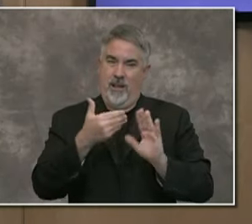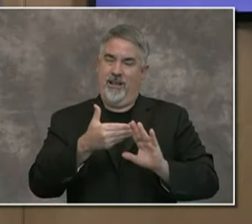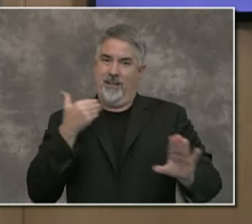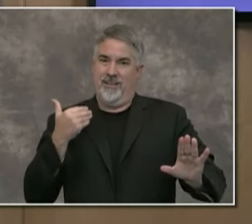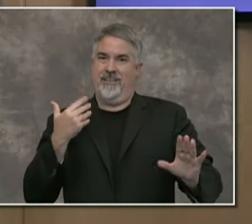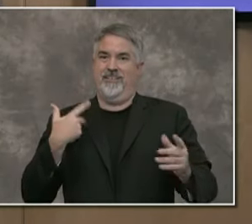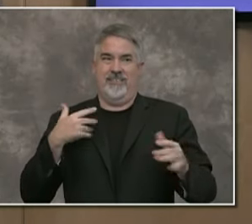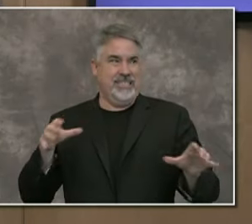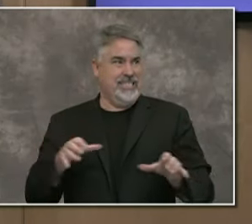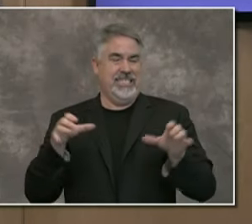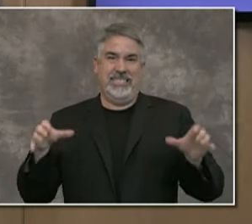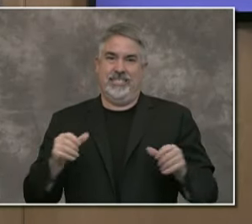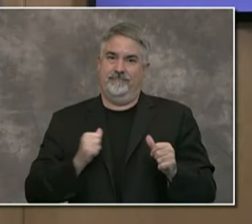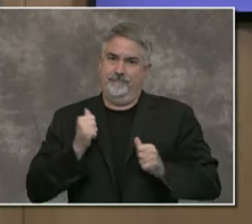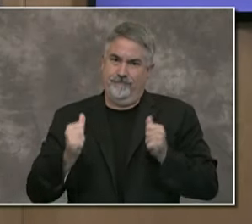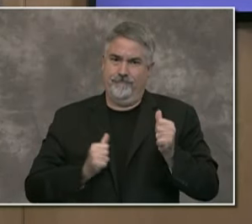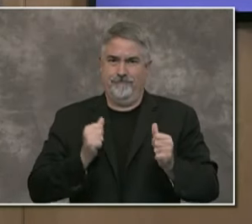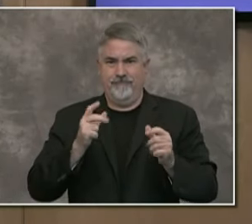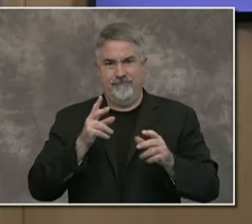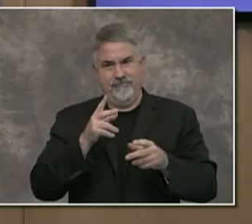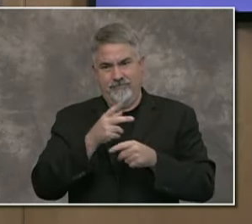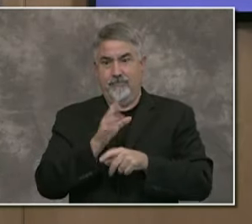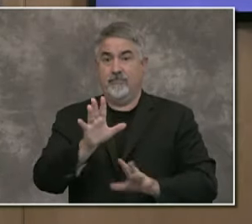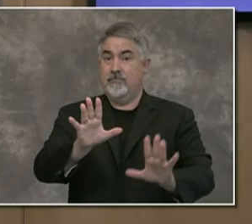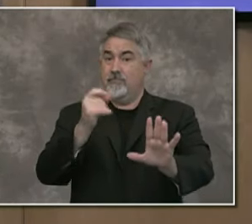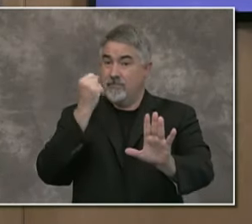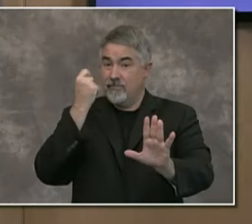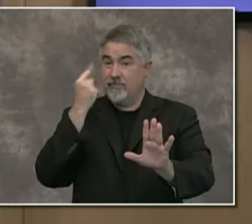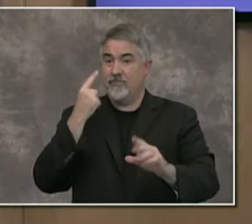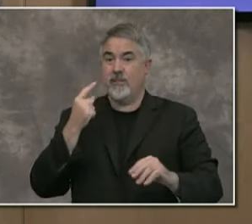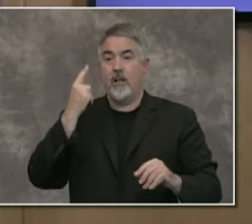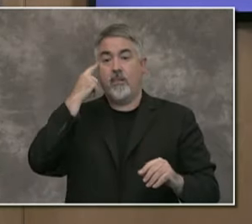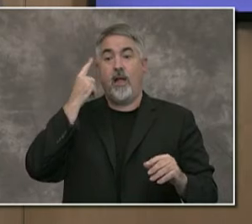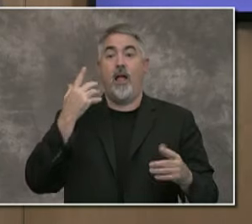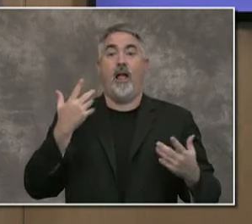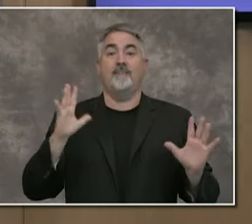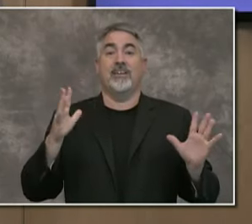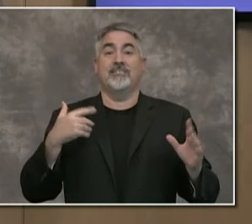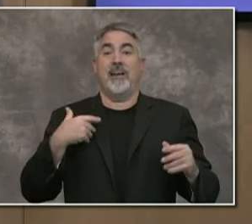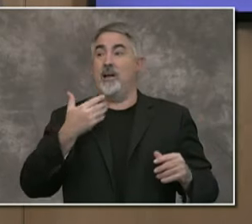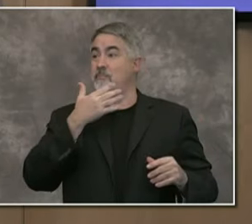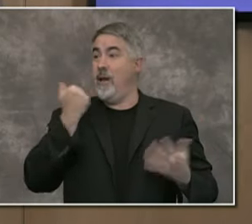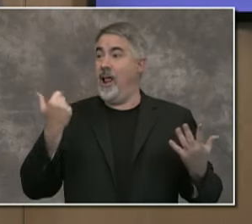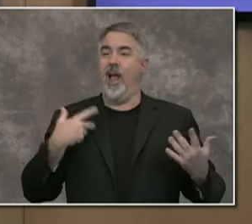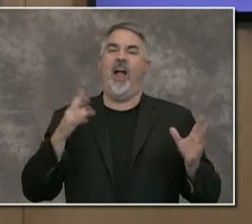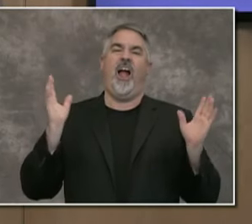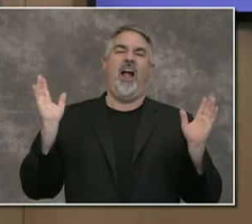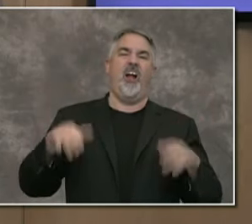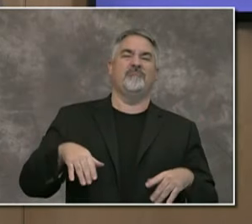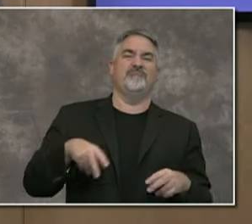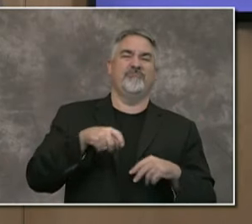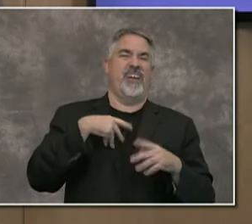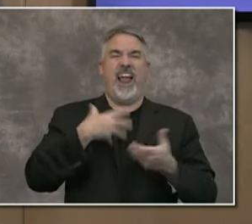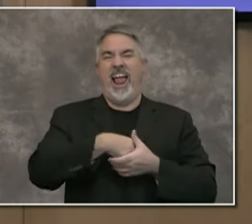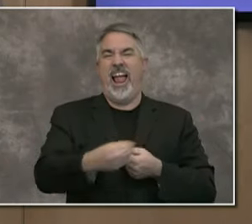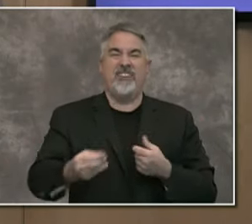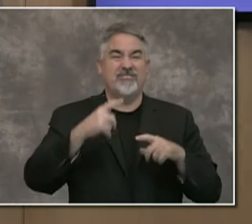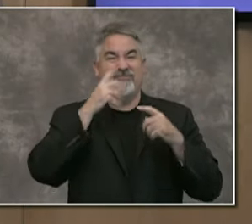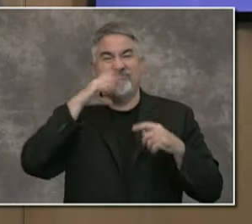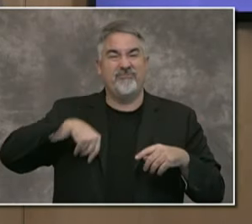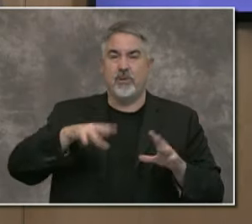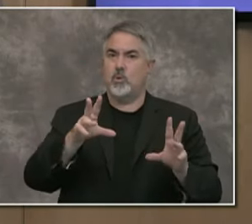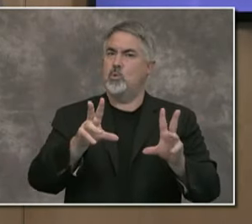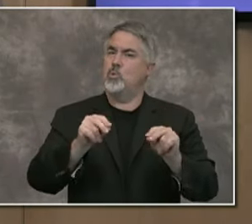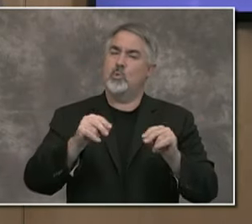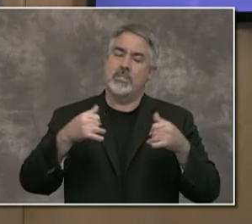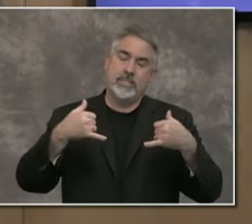we have taken, but in no way can those be used as an excuse or a rationale or a thought process to any way